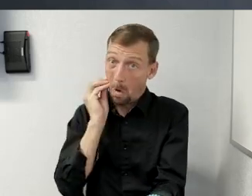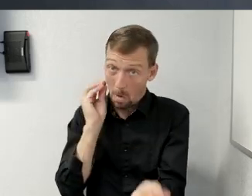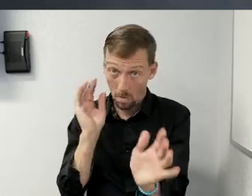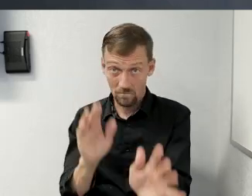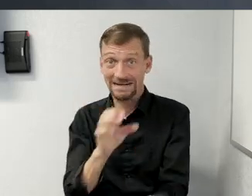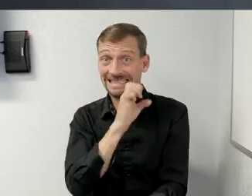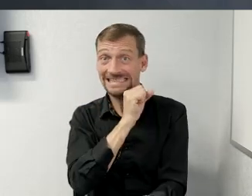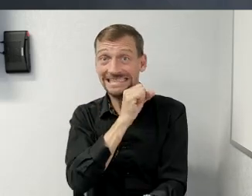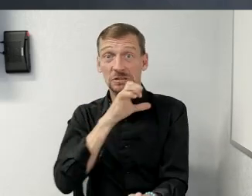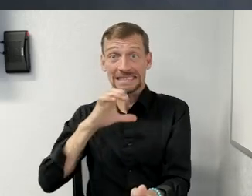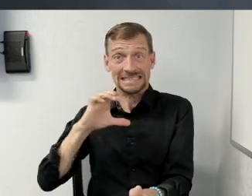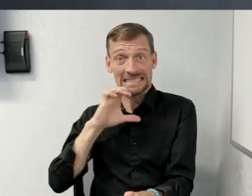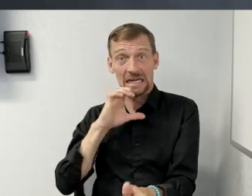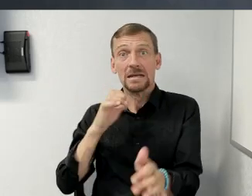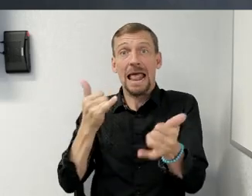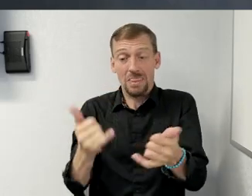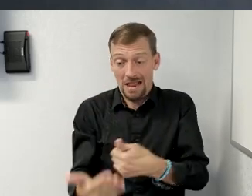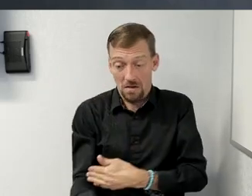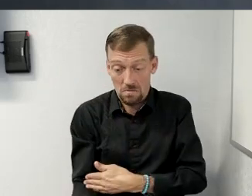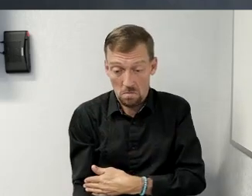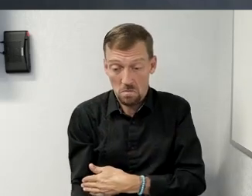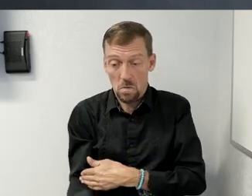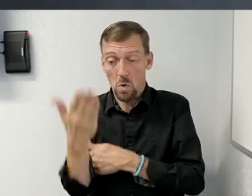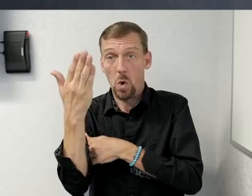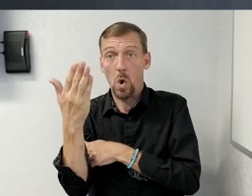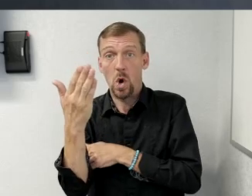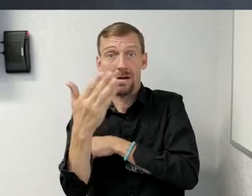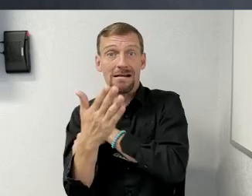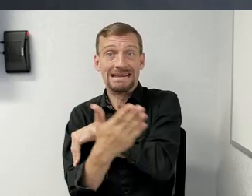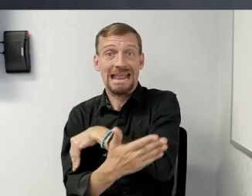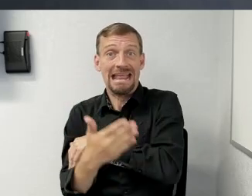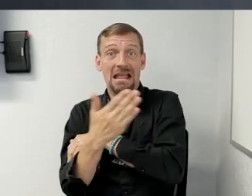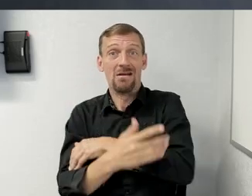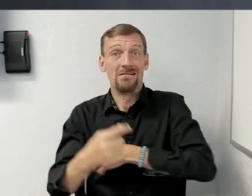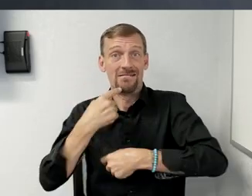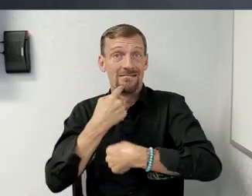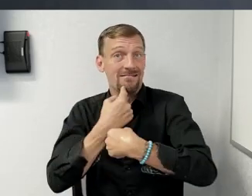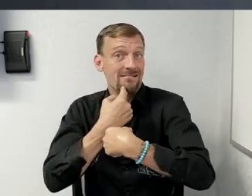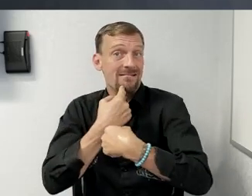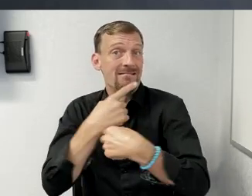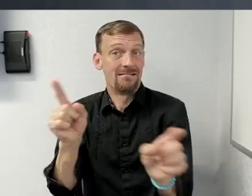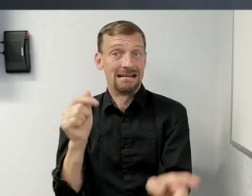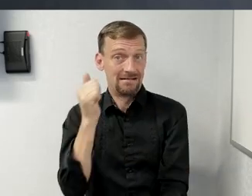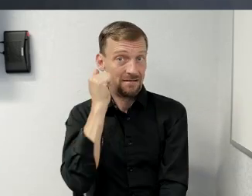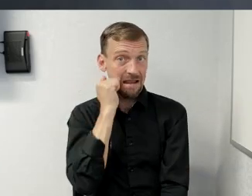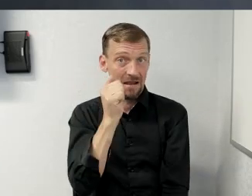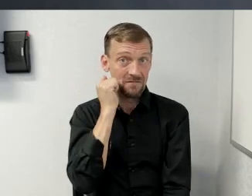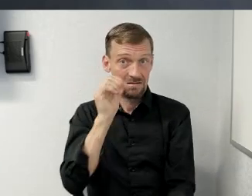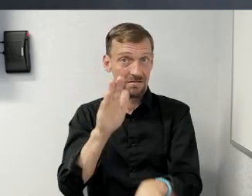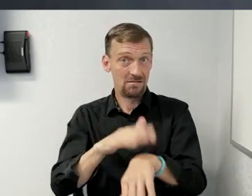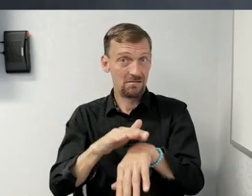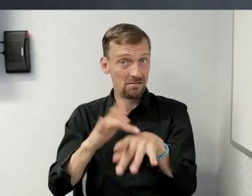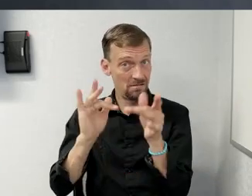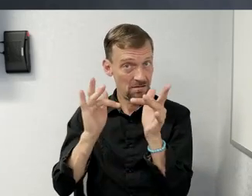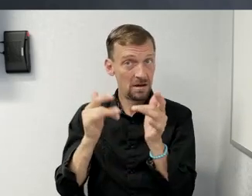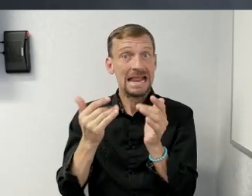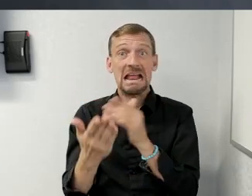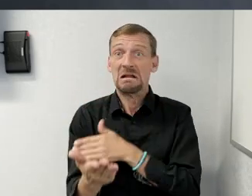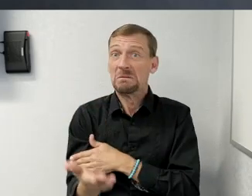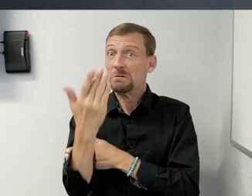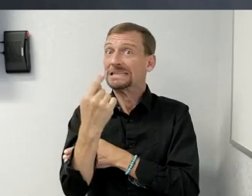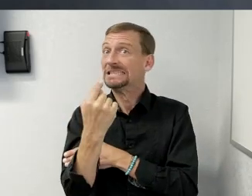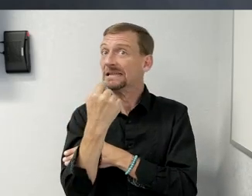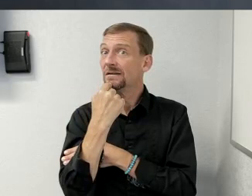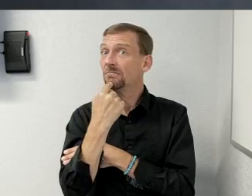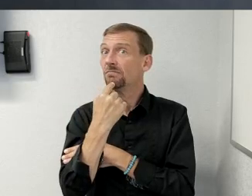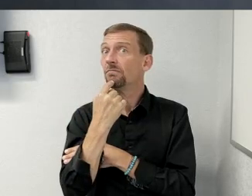morning, the county publishes their updated numbers every day on their website, and as of this morning, they